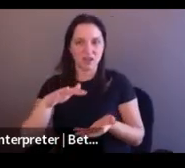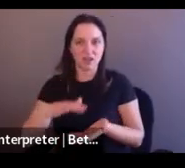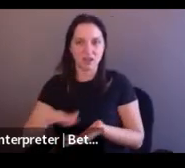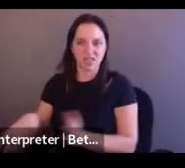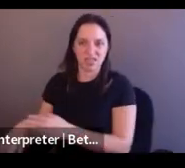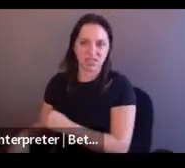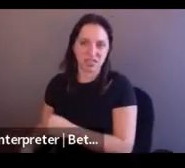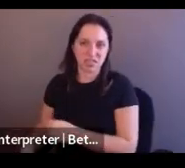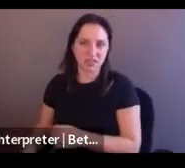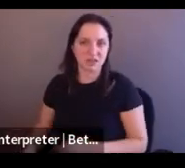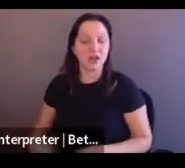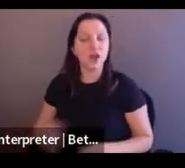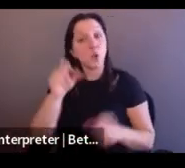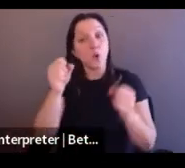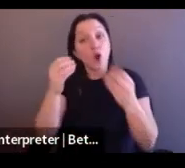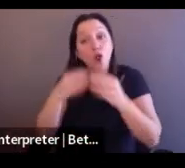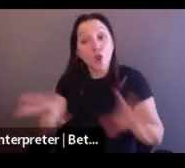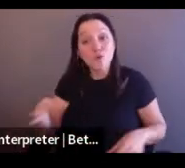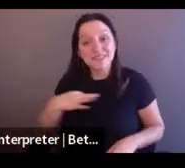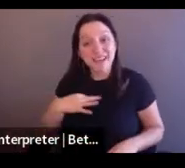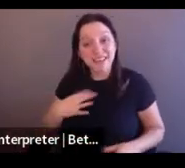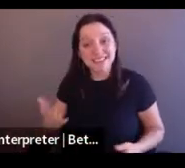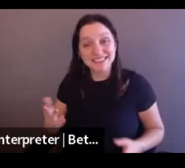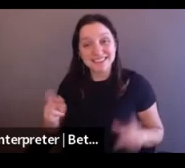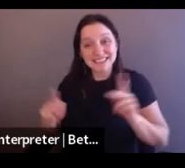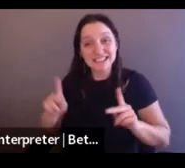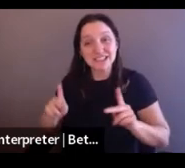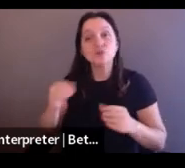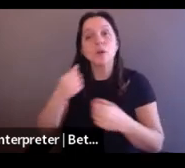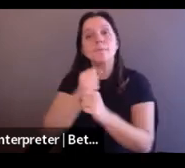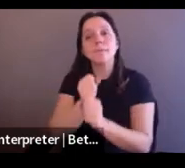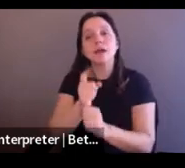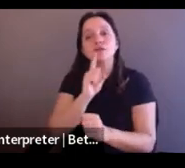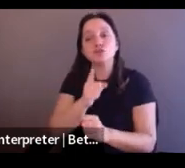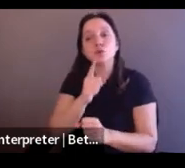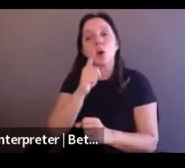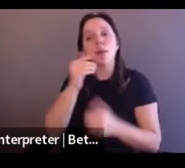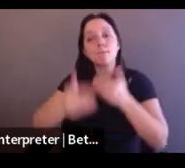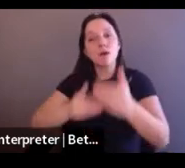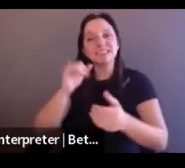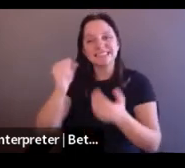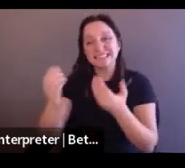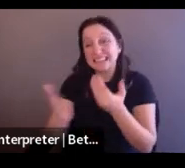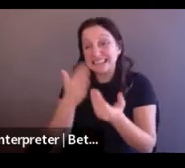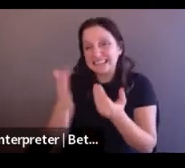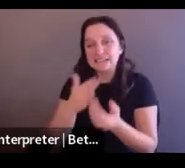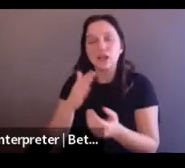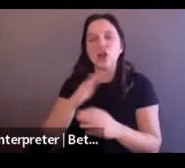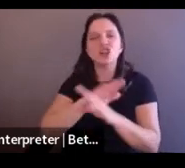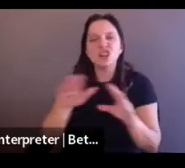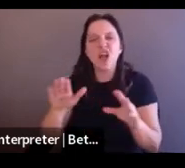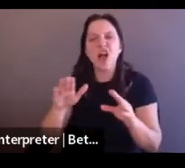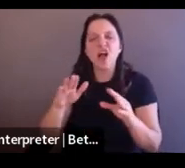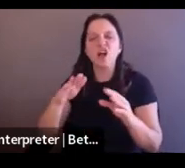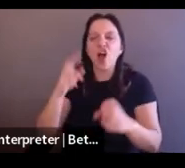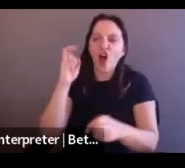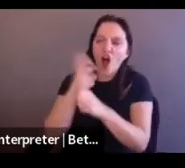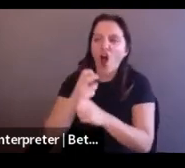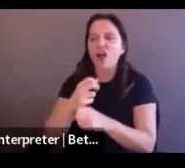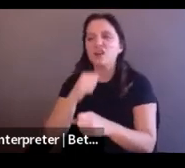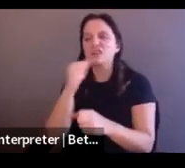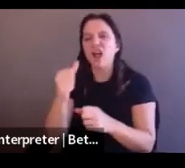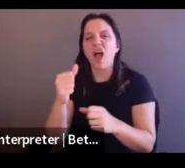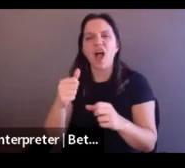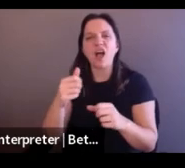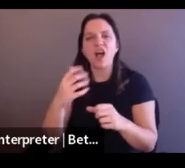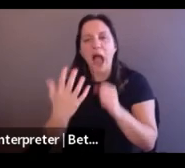there. So think about it. Is your process for volunteers to express an interest, is it clunky? Is it difficult? Is it super time consuming?